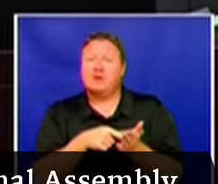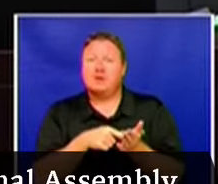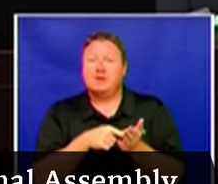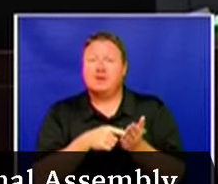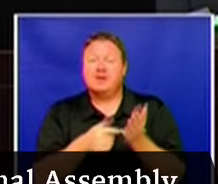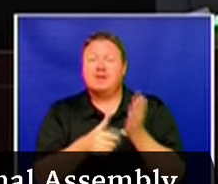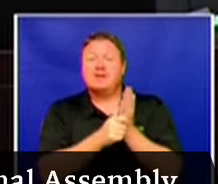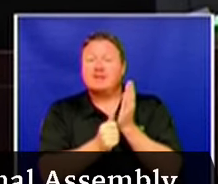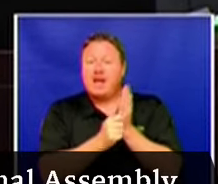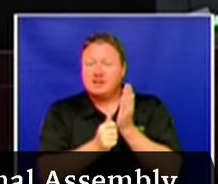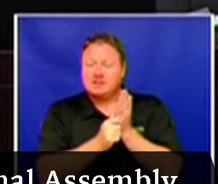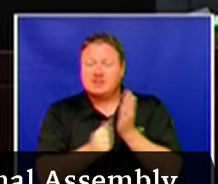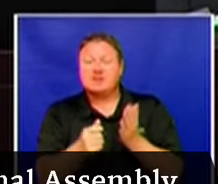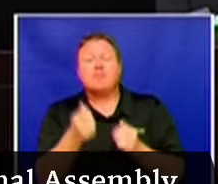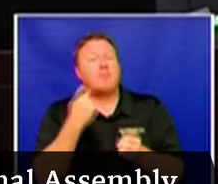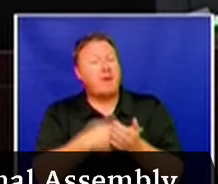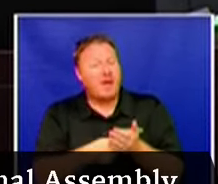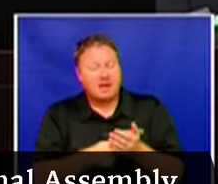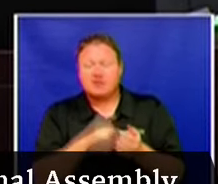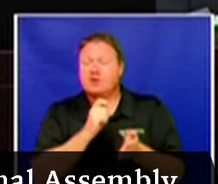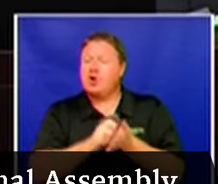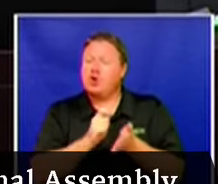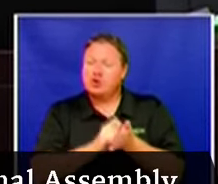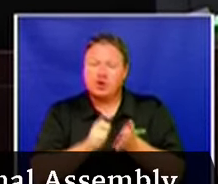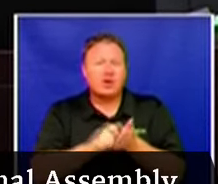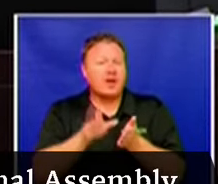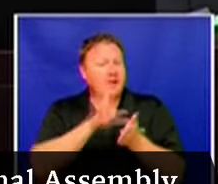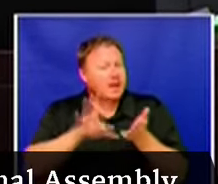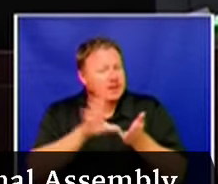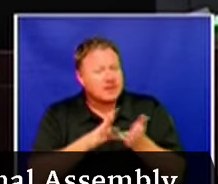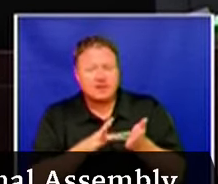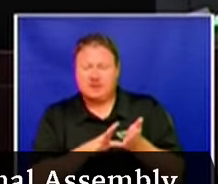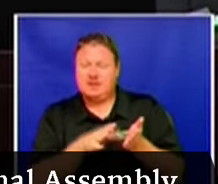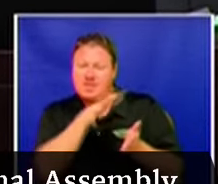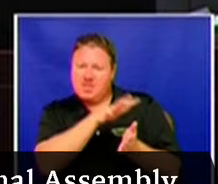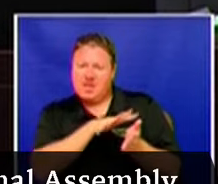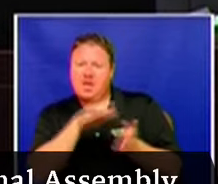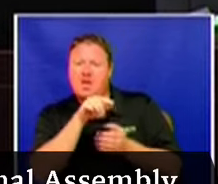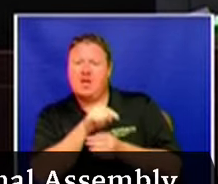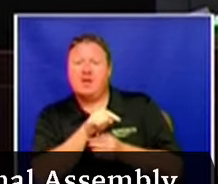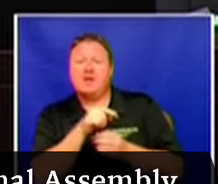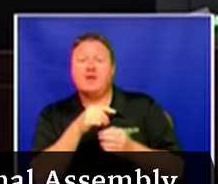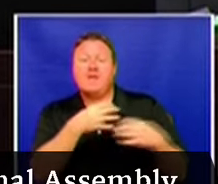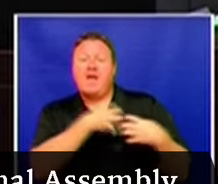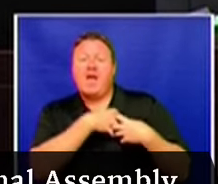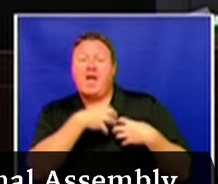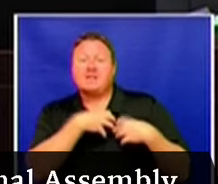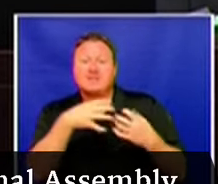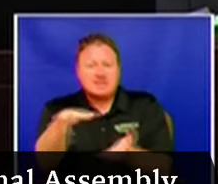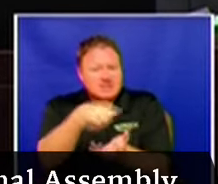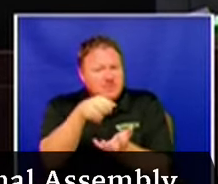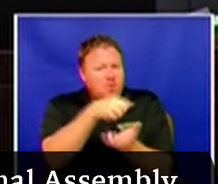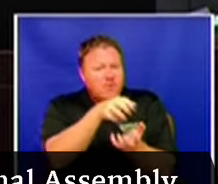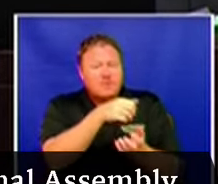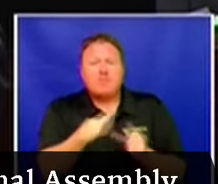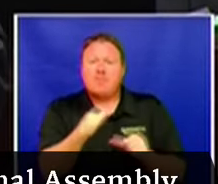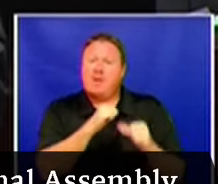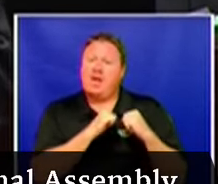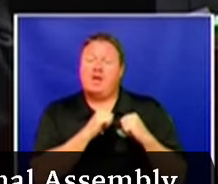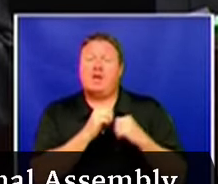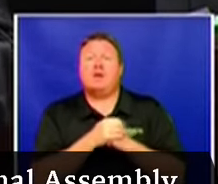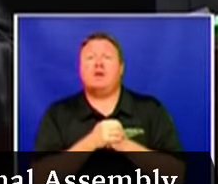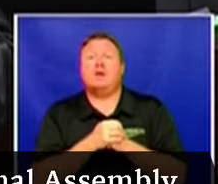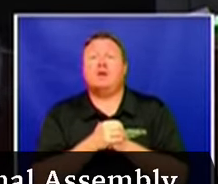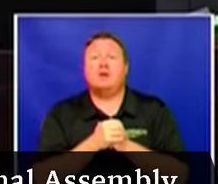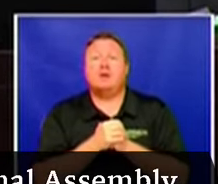taxes that are now being paid, contracts that are being cancelled, asset forfeiture has also been